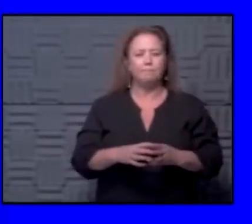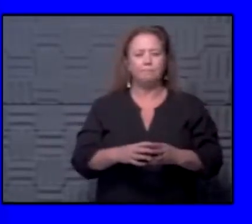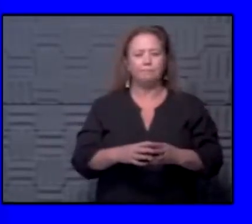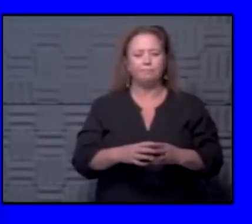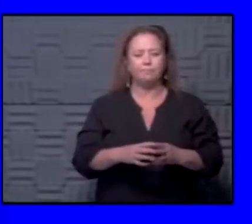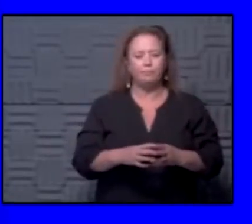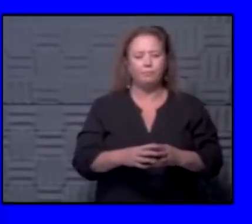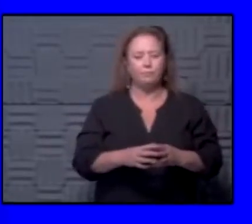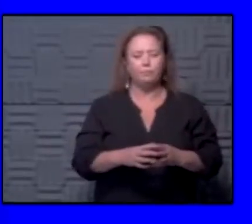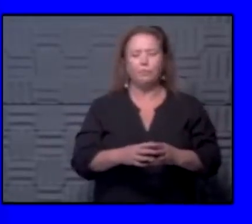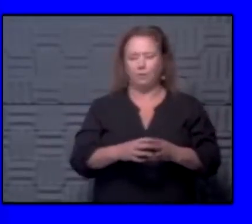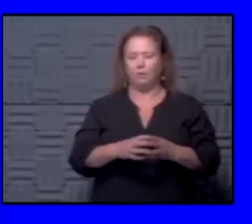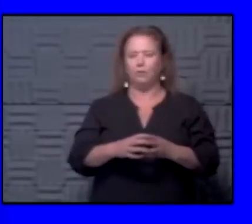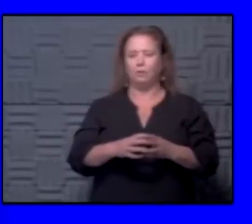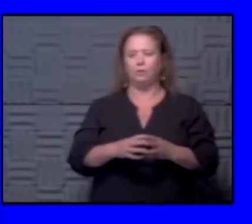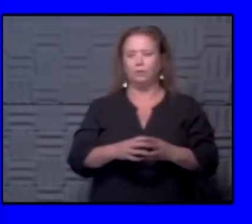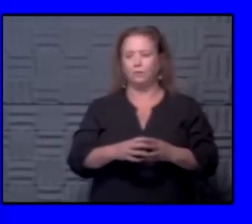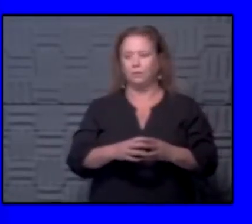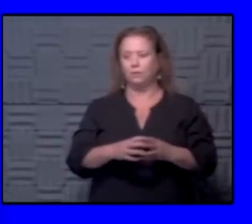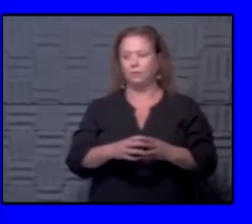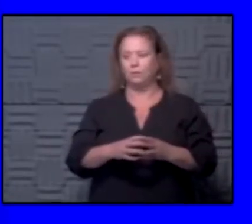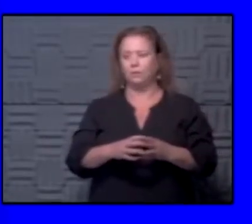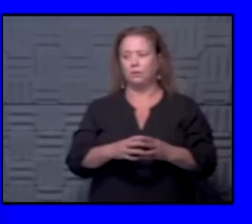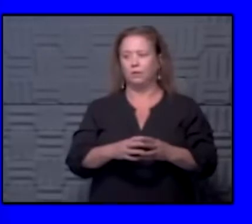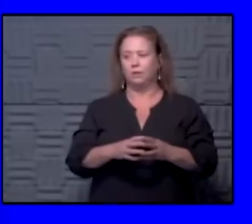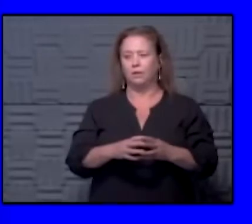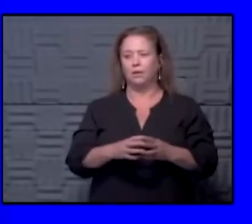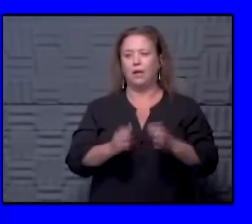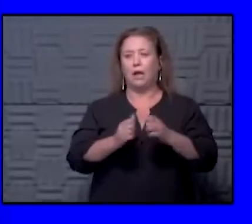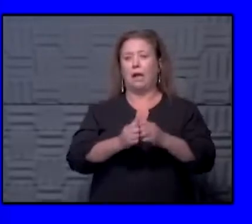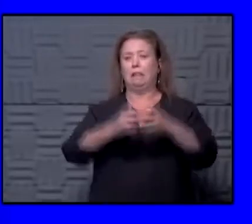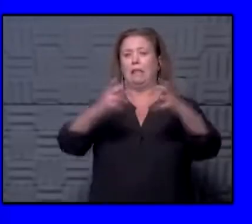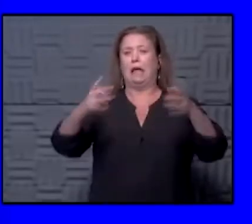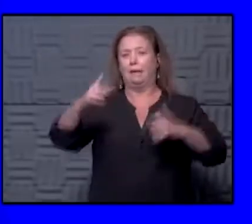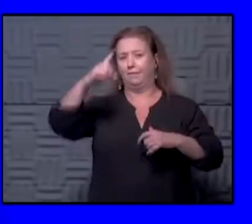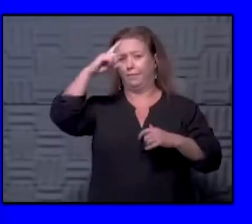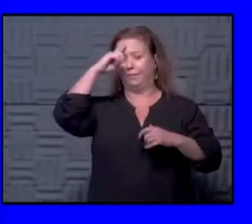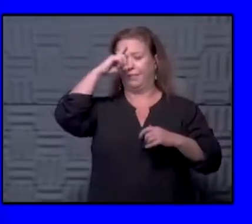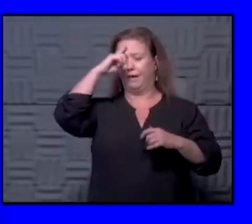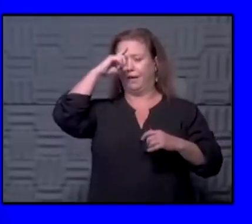of thought and a major